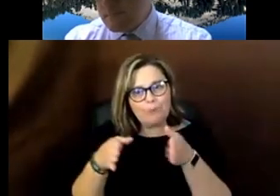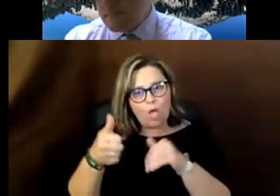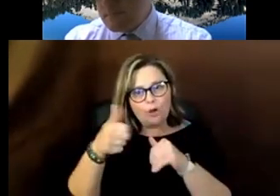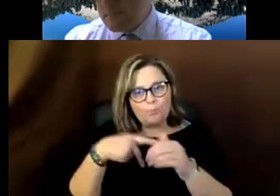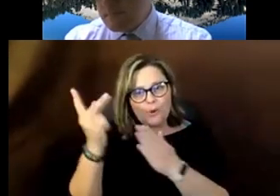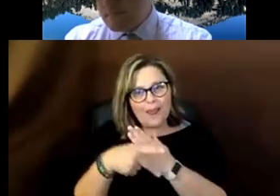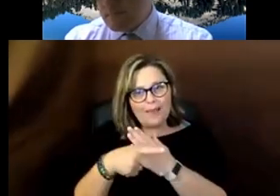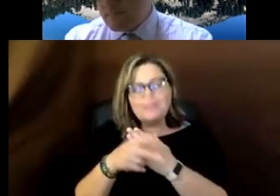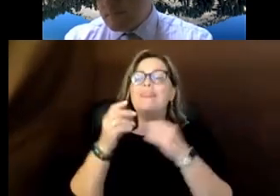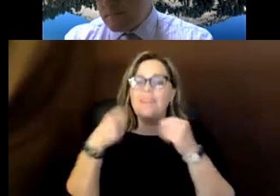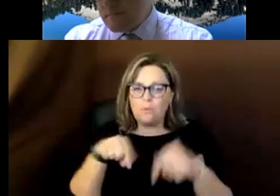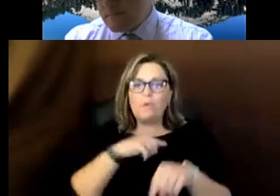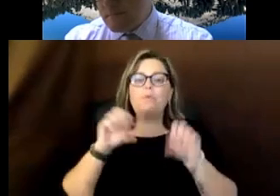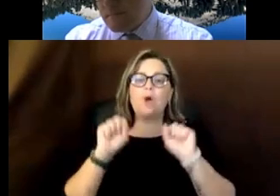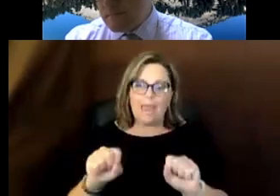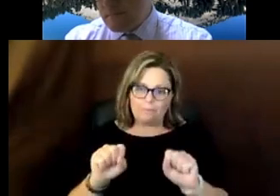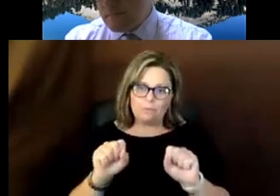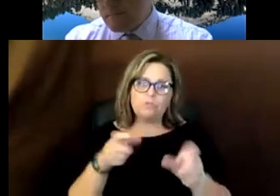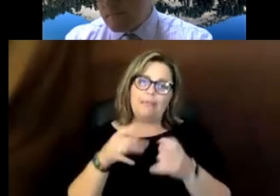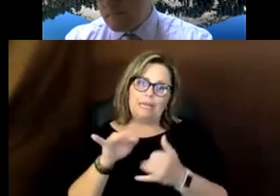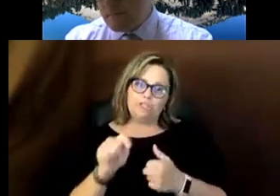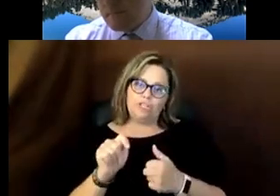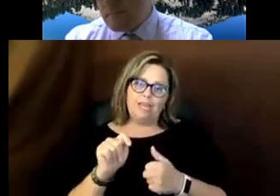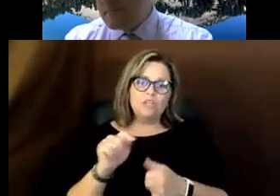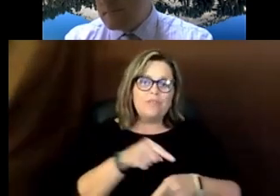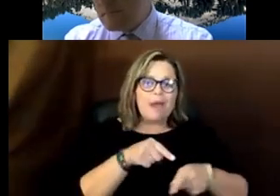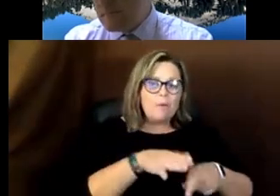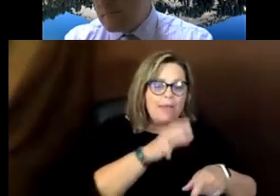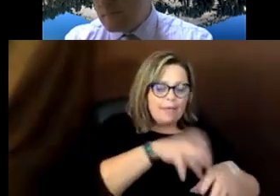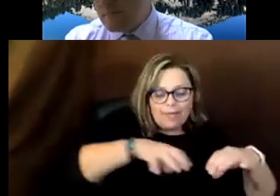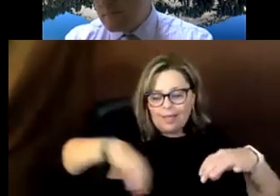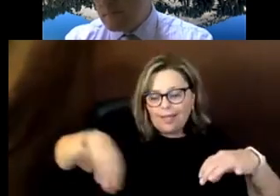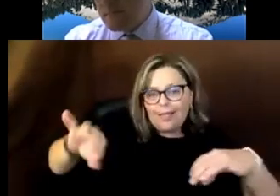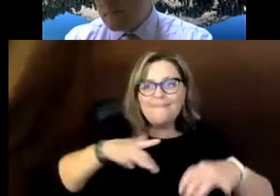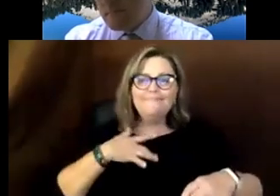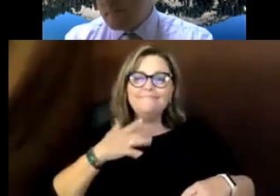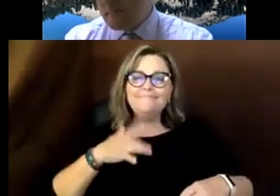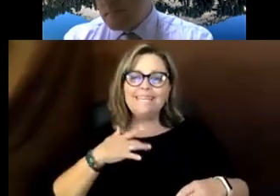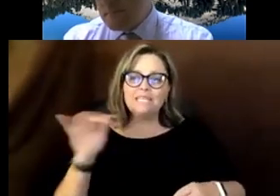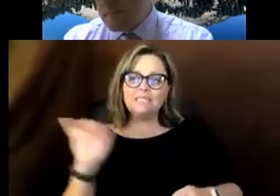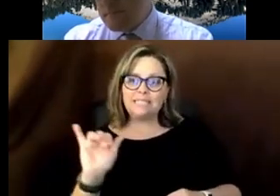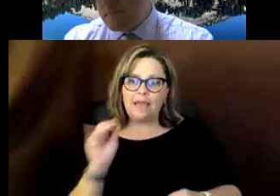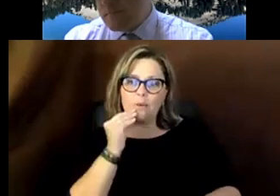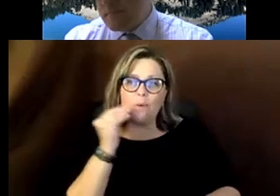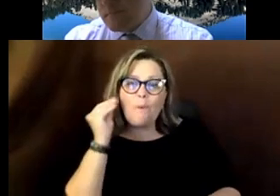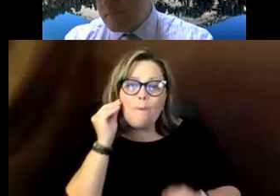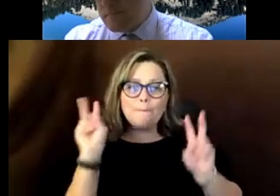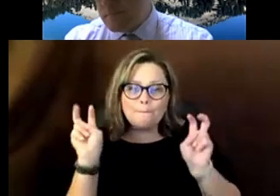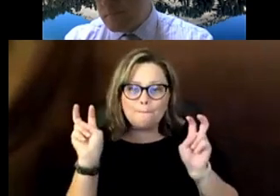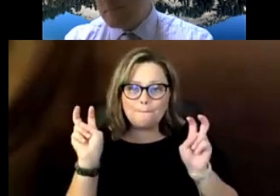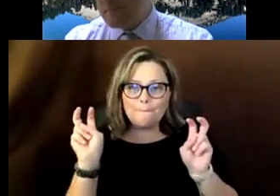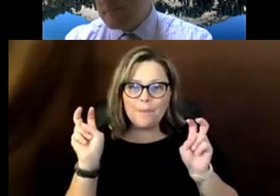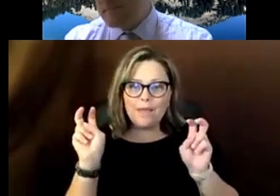going to actually feel like home. So it's going to be a place that people want to be. We just need it on such a